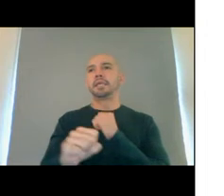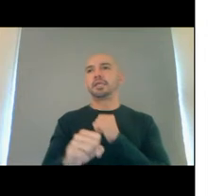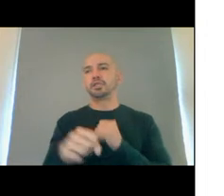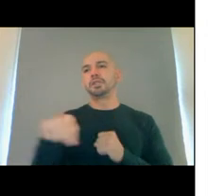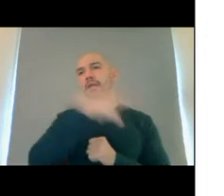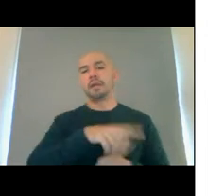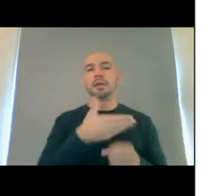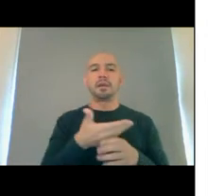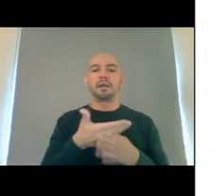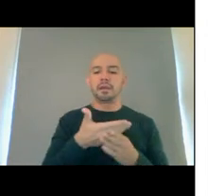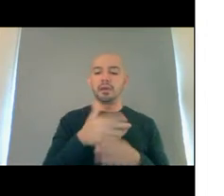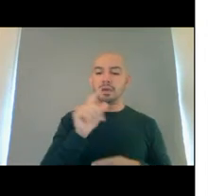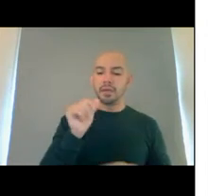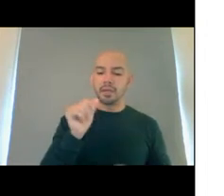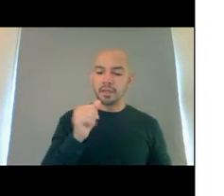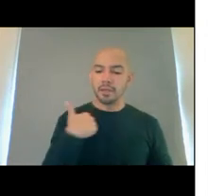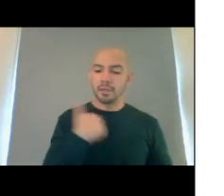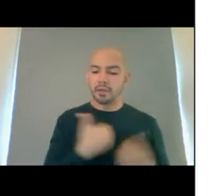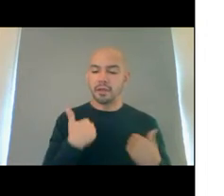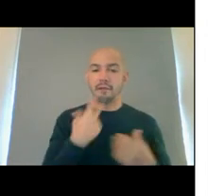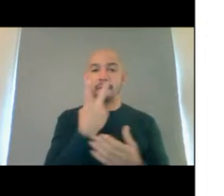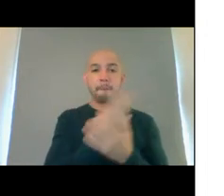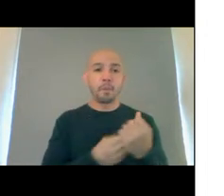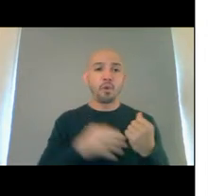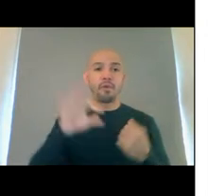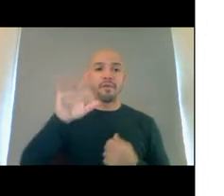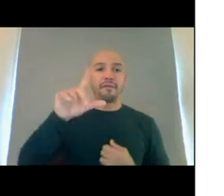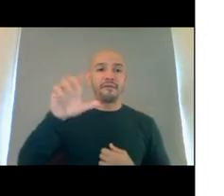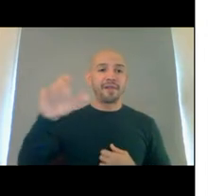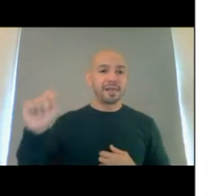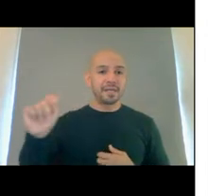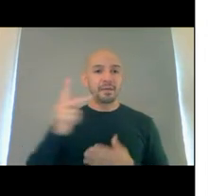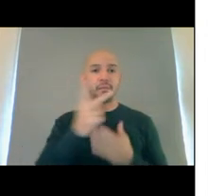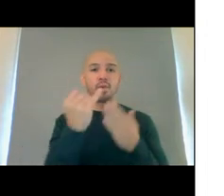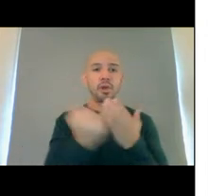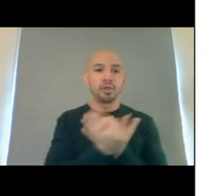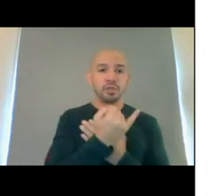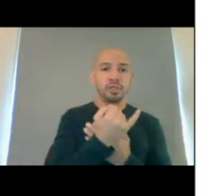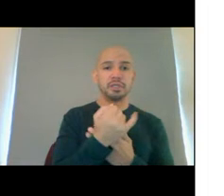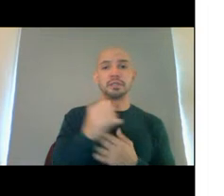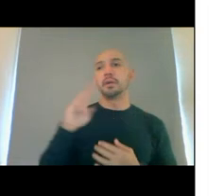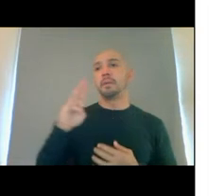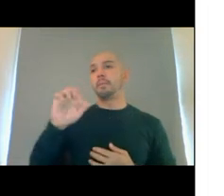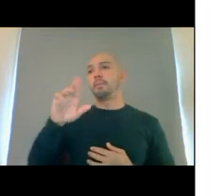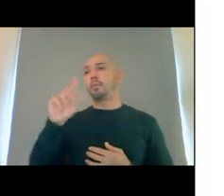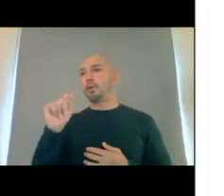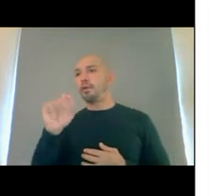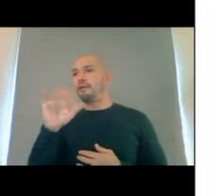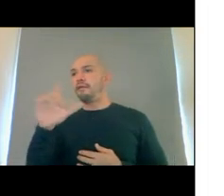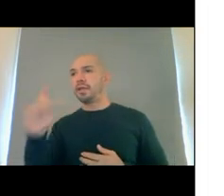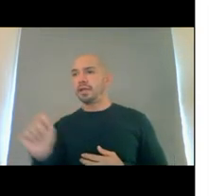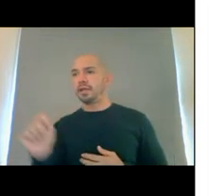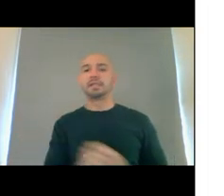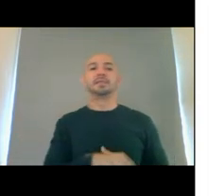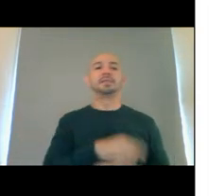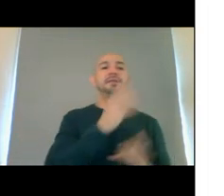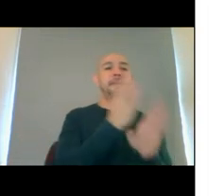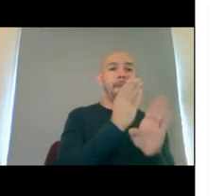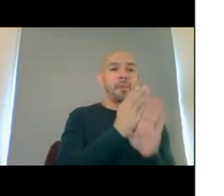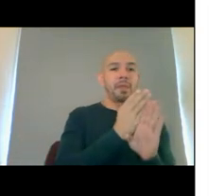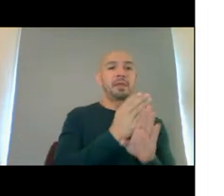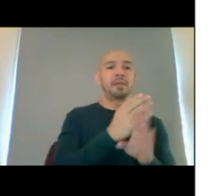and bus projects um related to uh both uh you know the bart fleet and stock rt as well as bus projects um throughout the